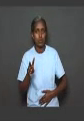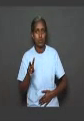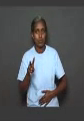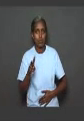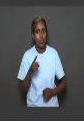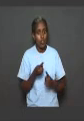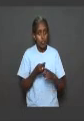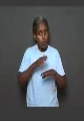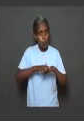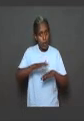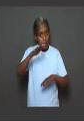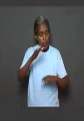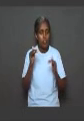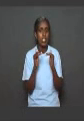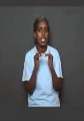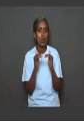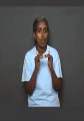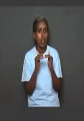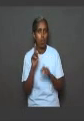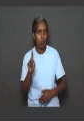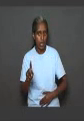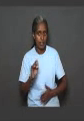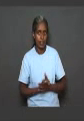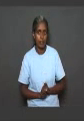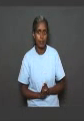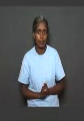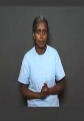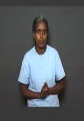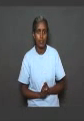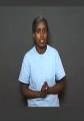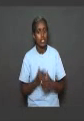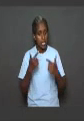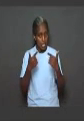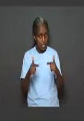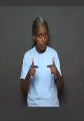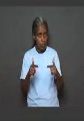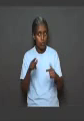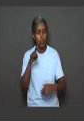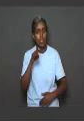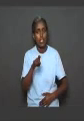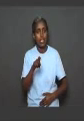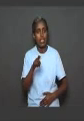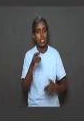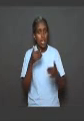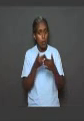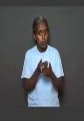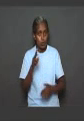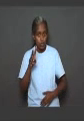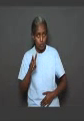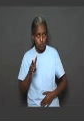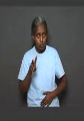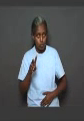from above equals 1, and the limit as x approaches